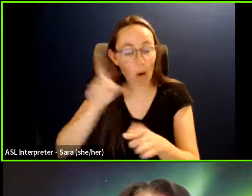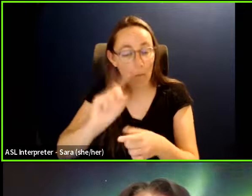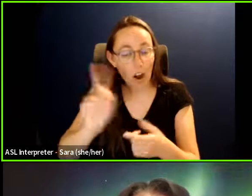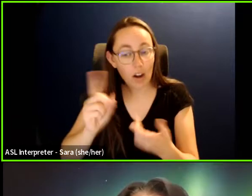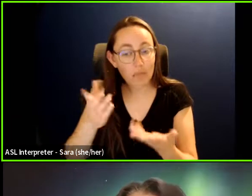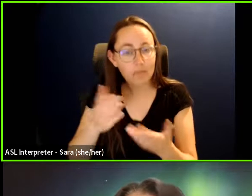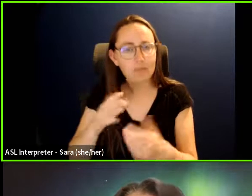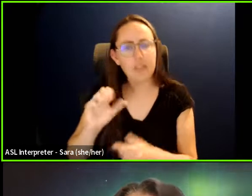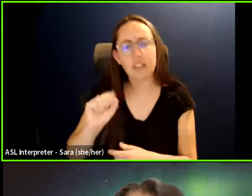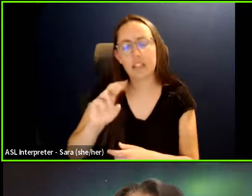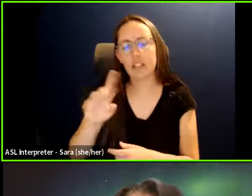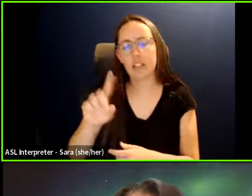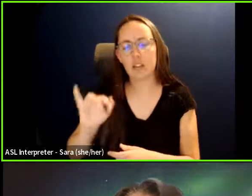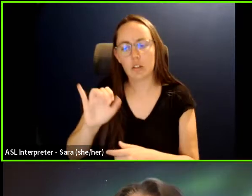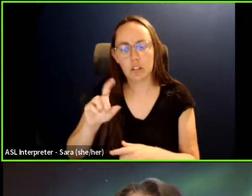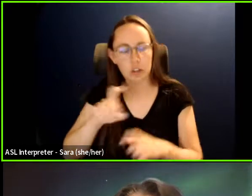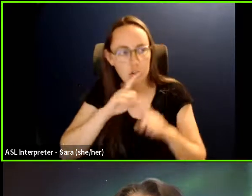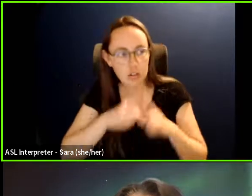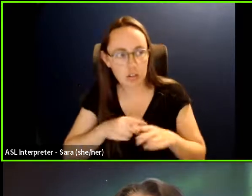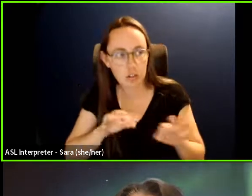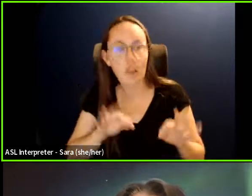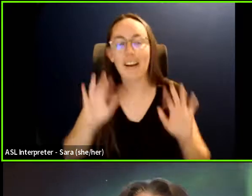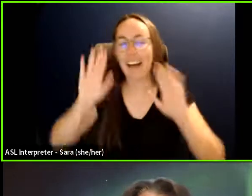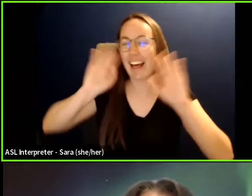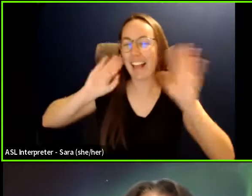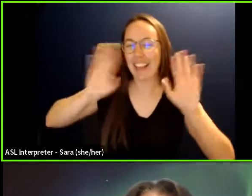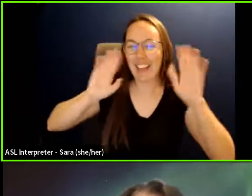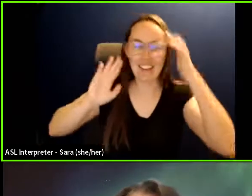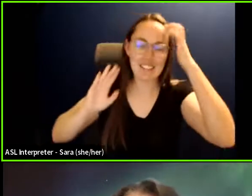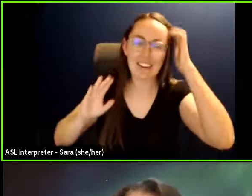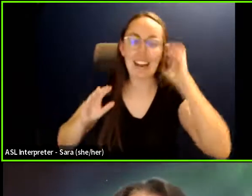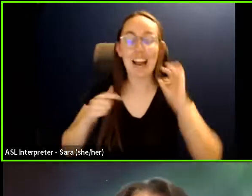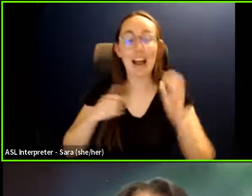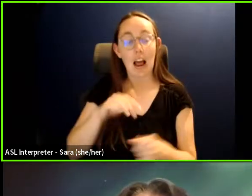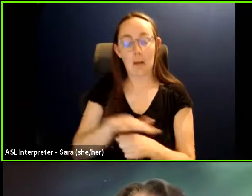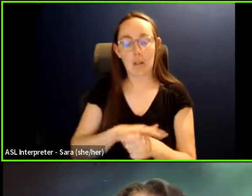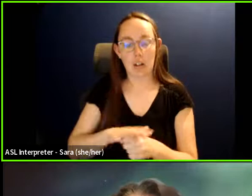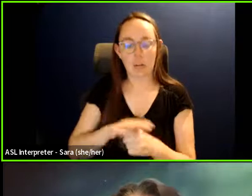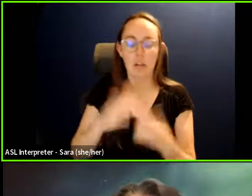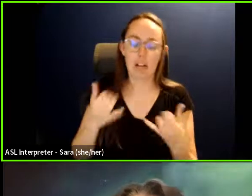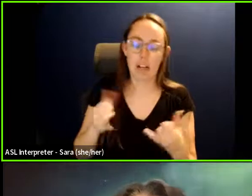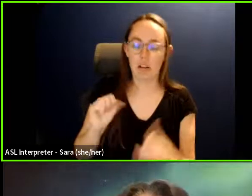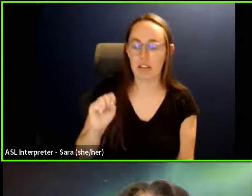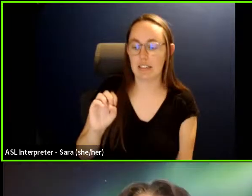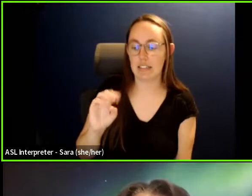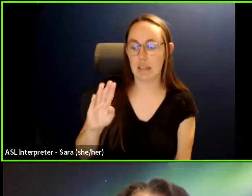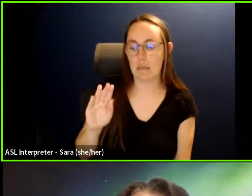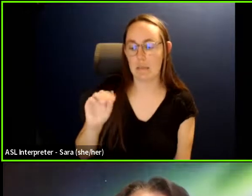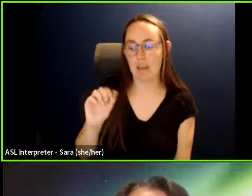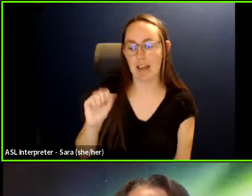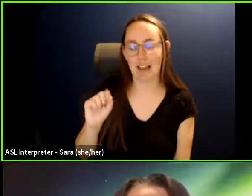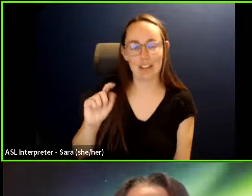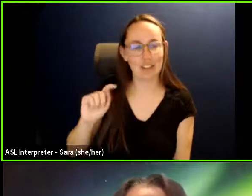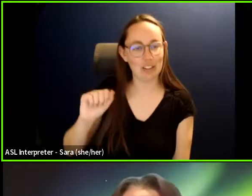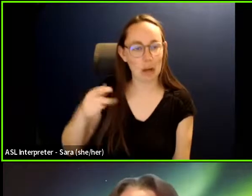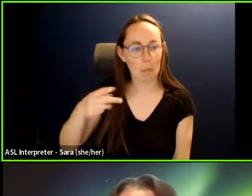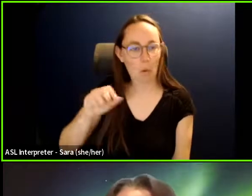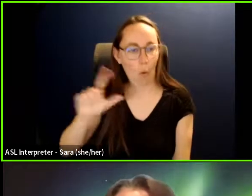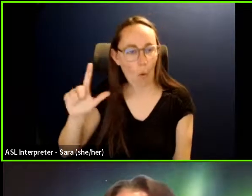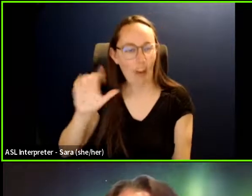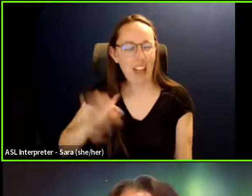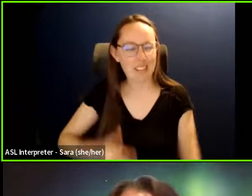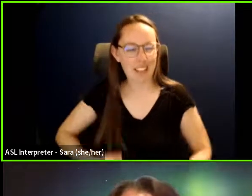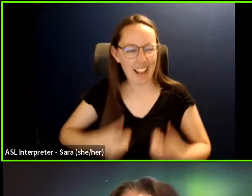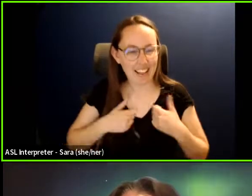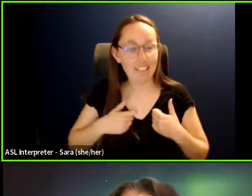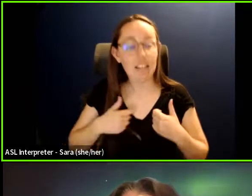Susie, you should have your Hi. I'm in Sebastopol. That's where I live, but I work in Santa Rosa. And I'm so